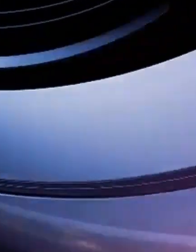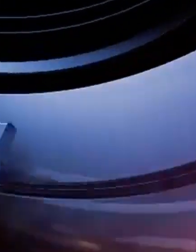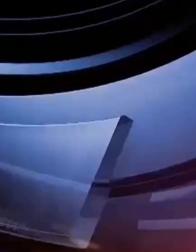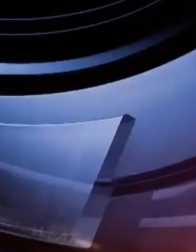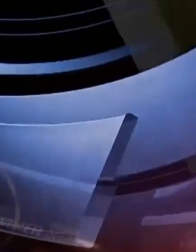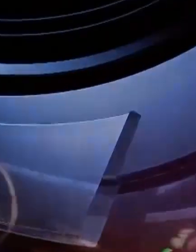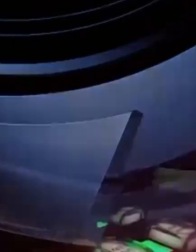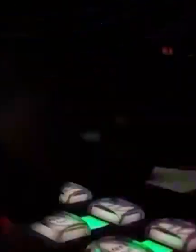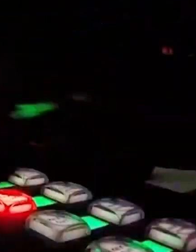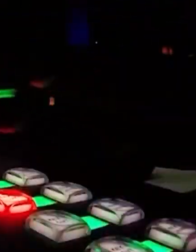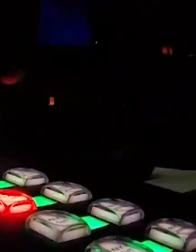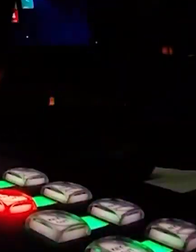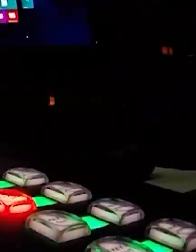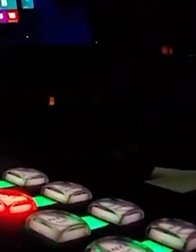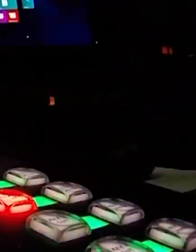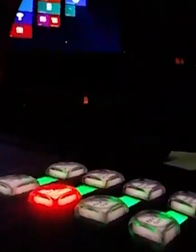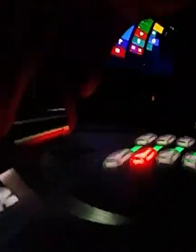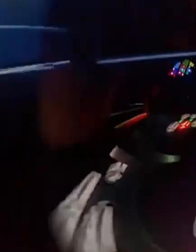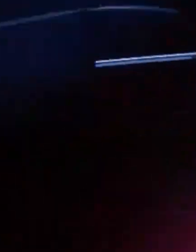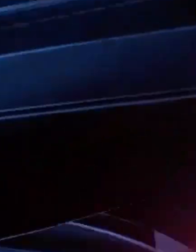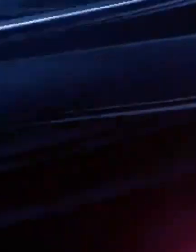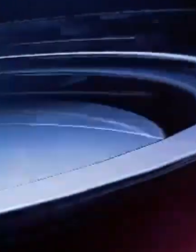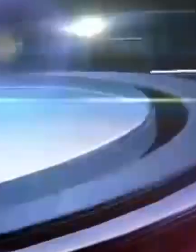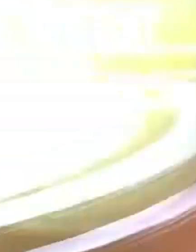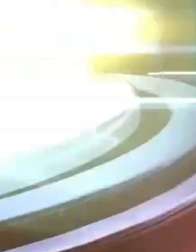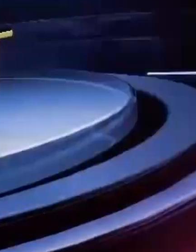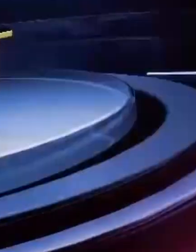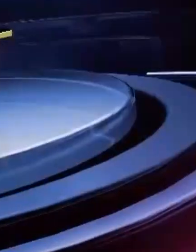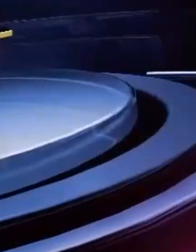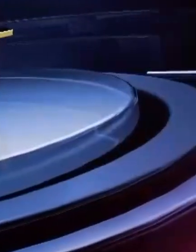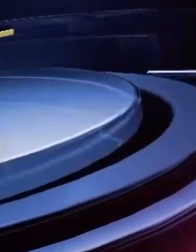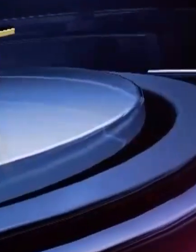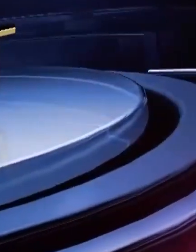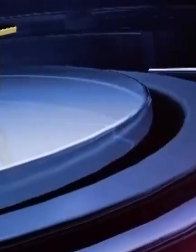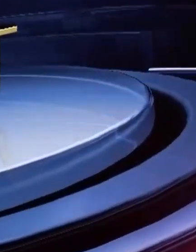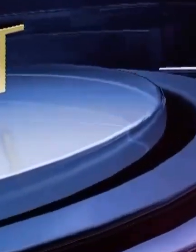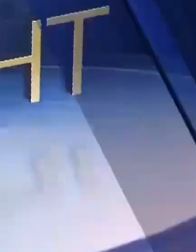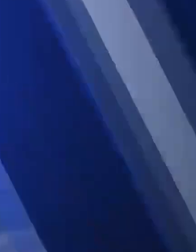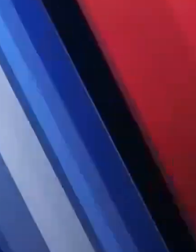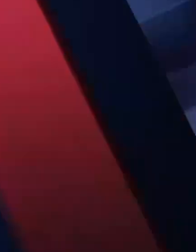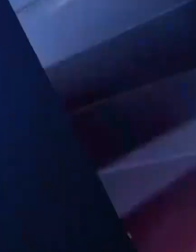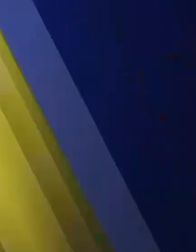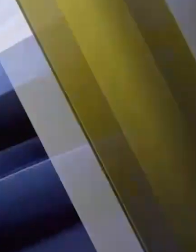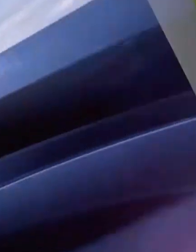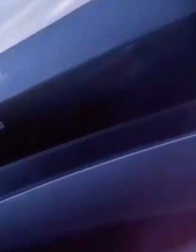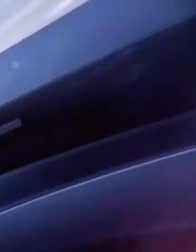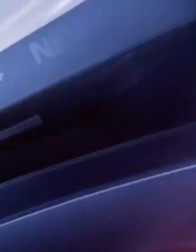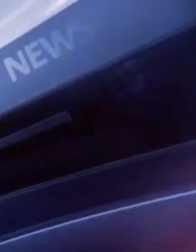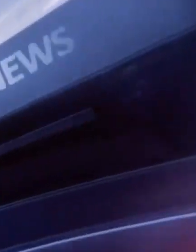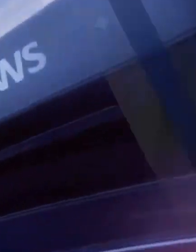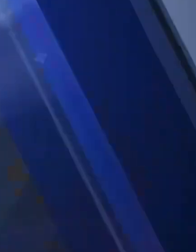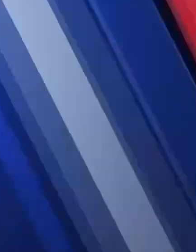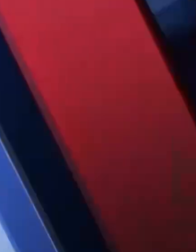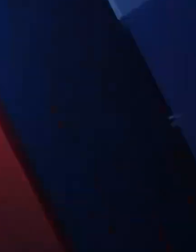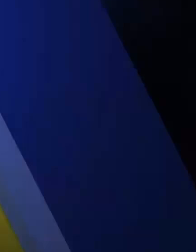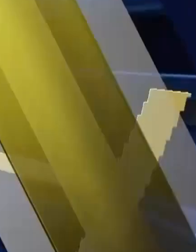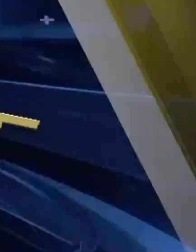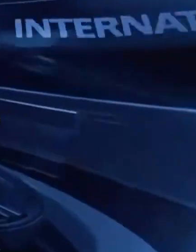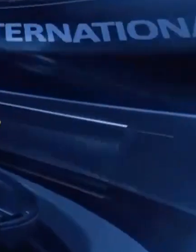Broadcasting from our studios in the Pine St. Michael, this is CBC NewsNight, starting now.